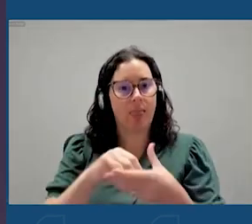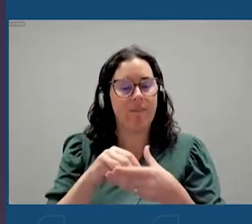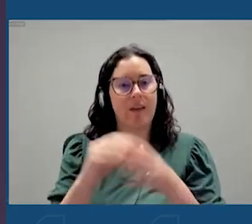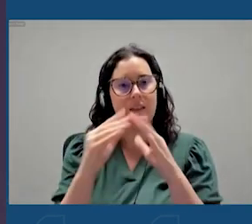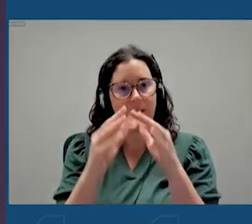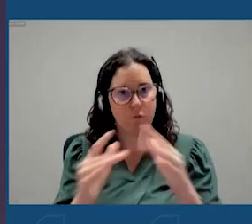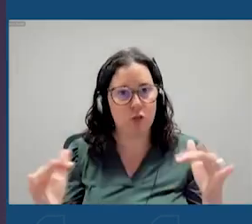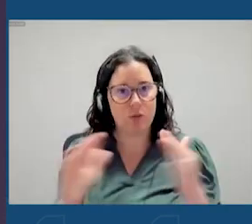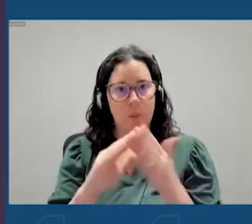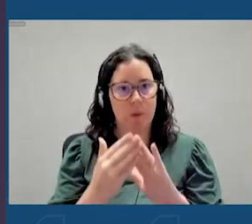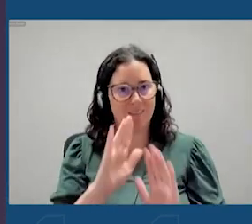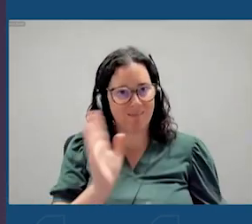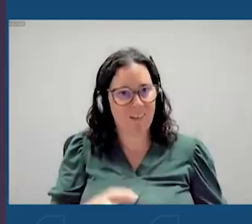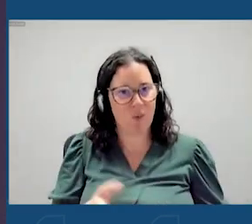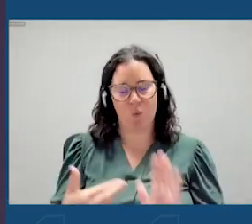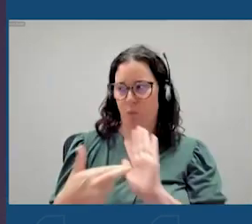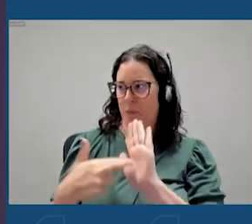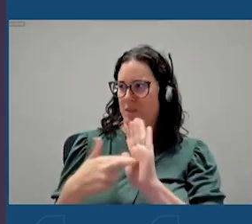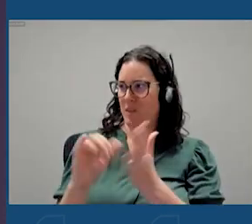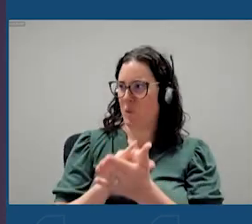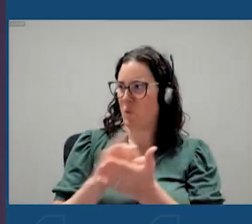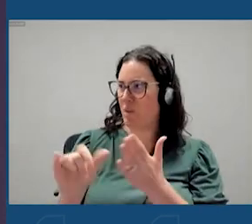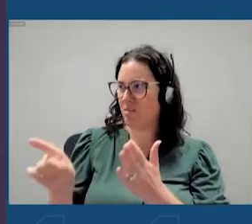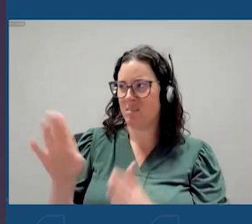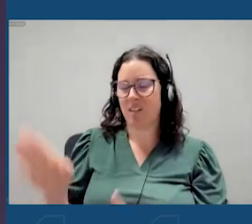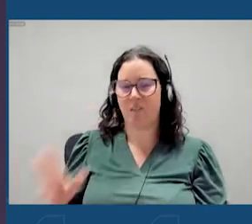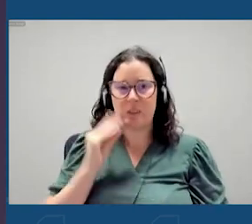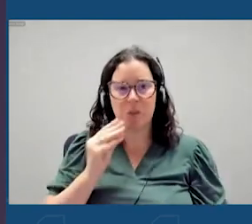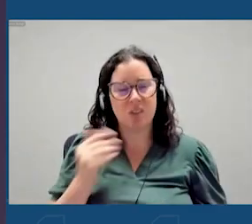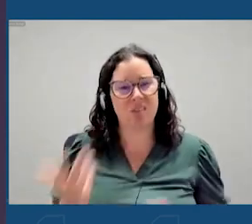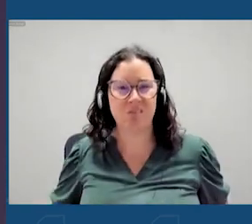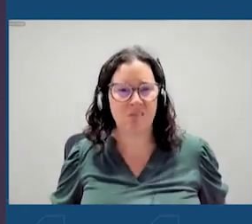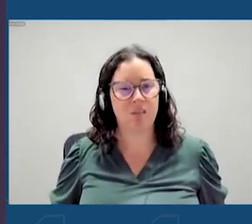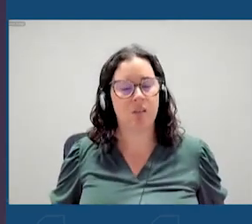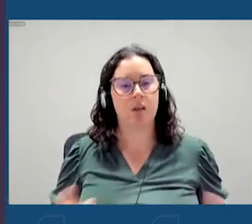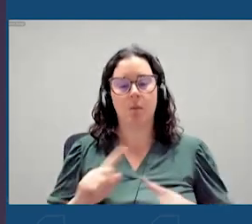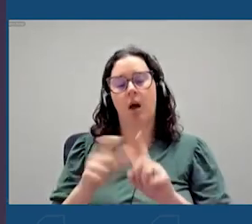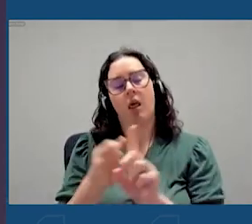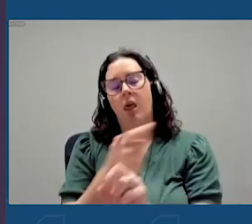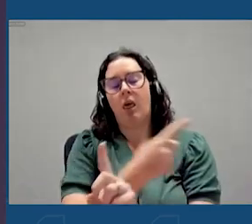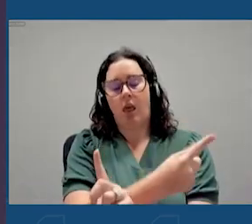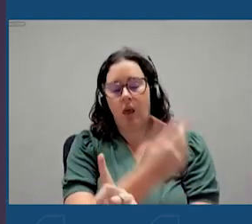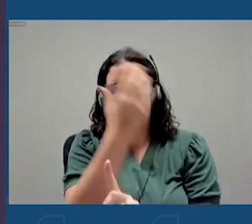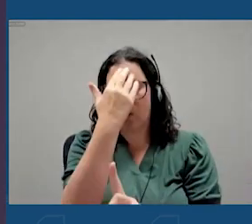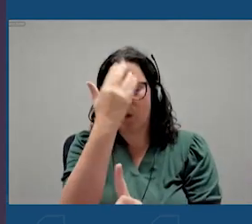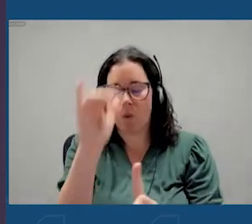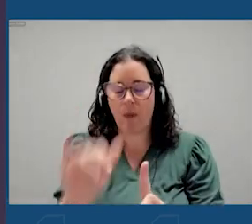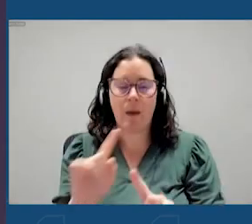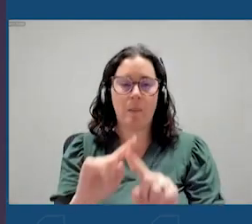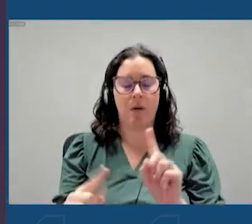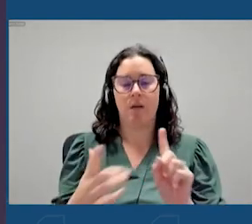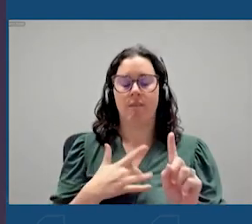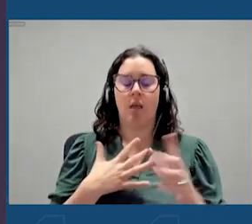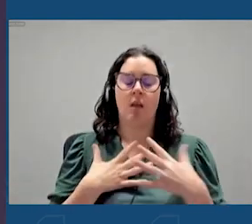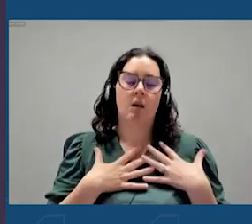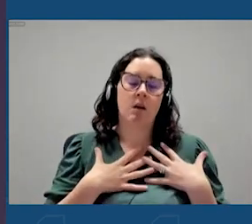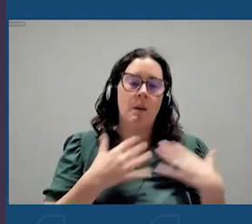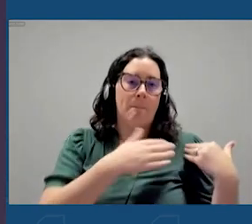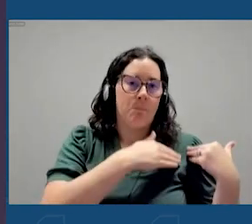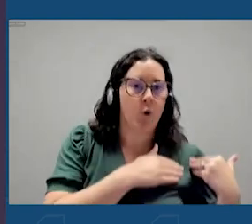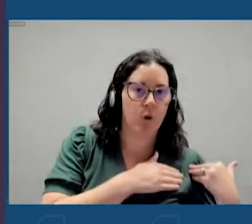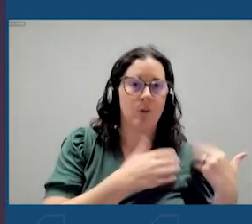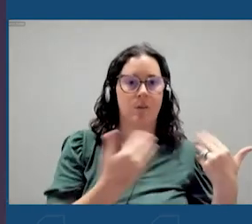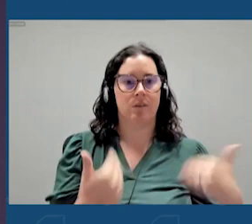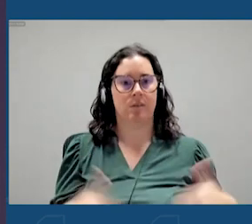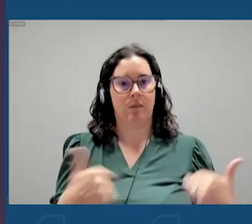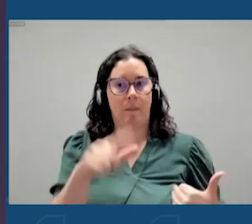but I diverge, but only because this weighs heavily on me as the governor of this state that I love so much, that we all love